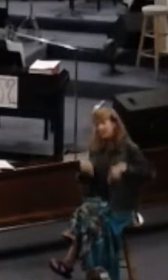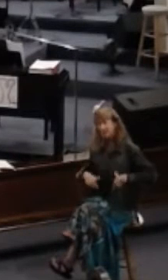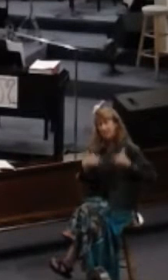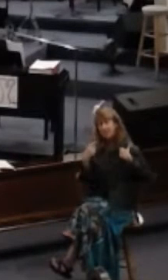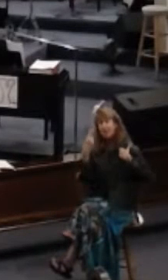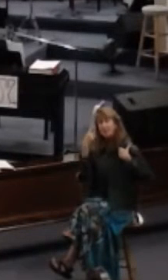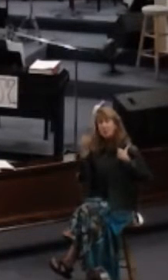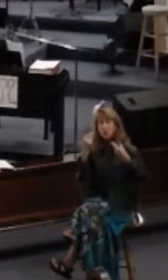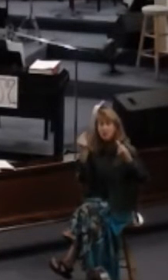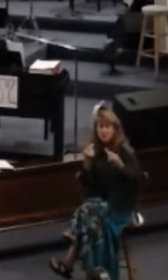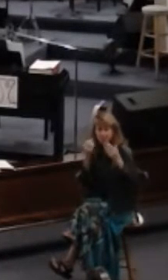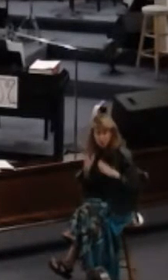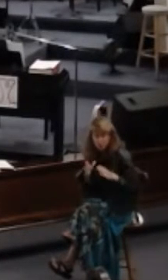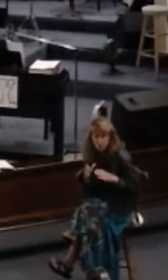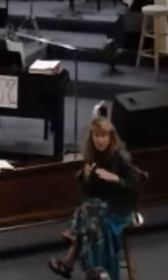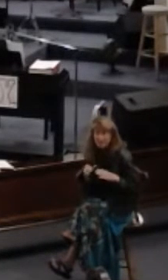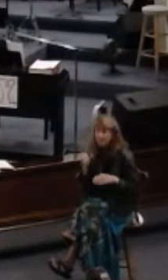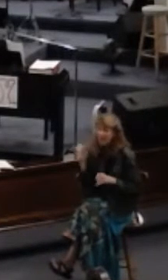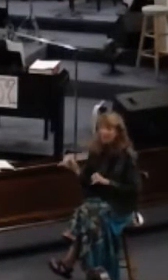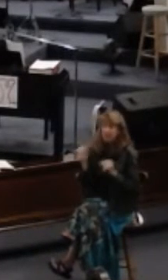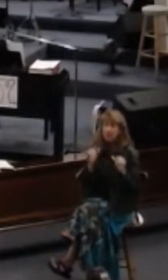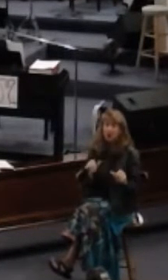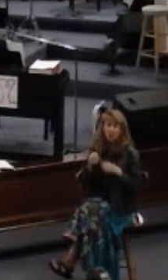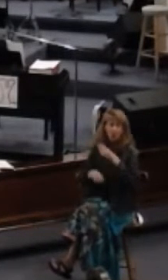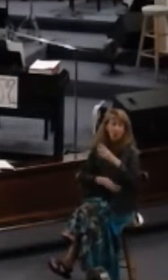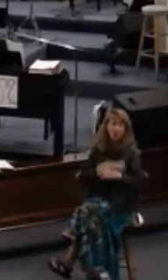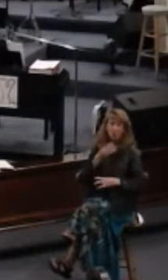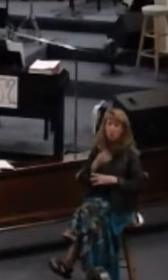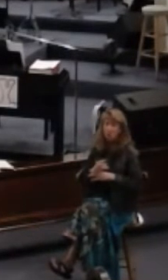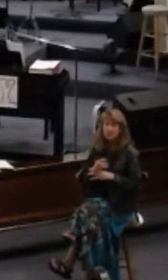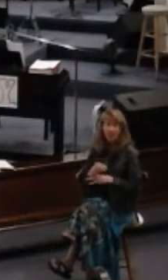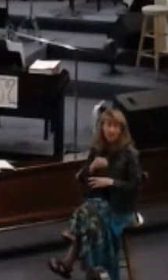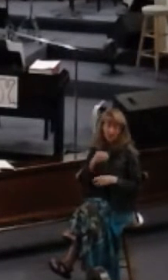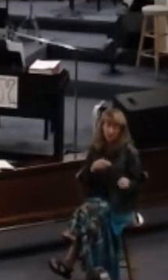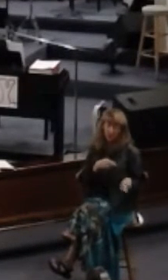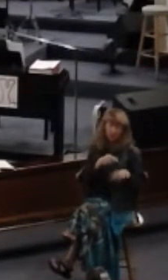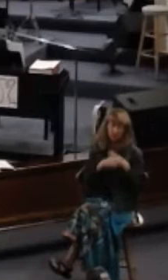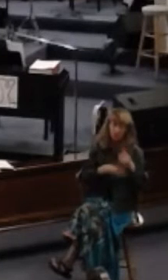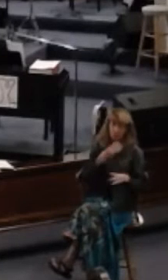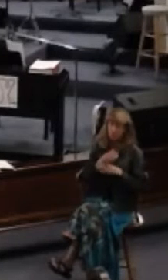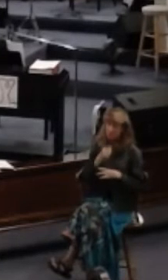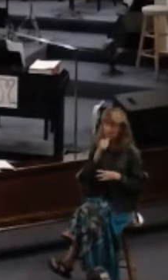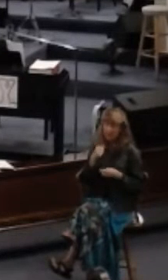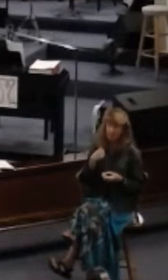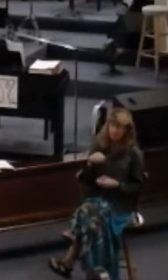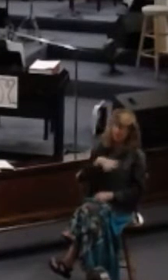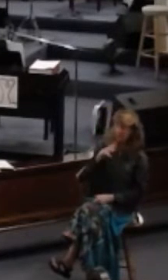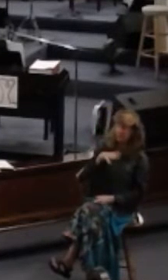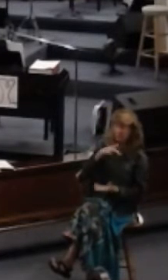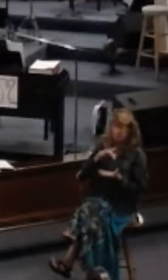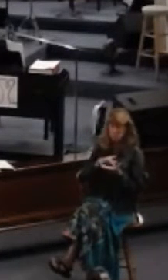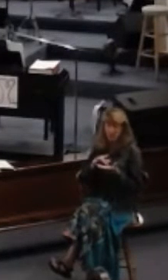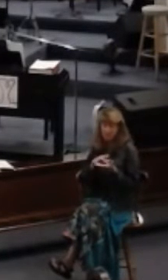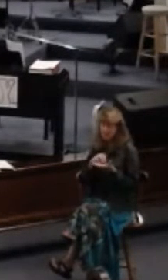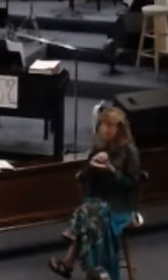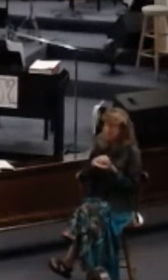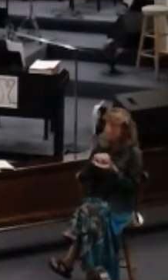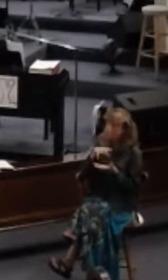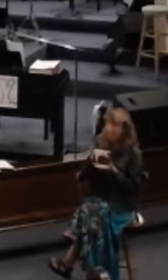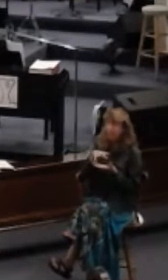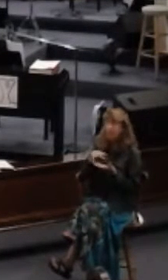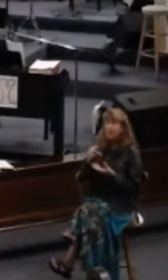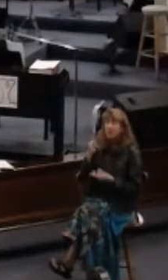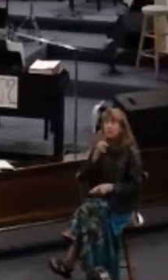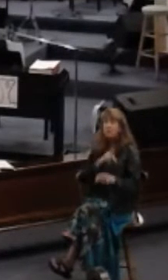sinners. And though the ancient world lacked antibiotics and other effective medicines, what many sick people simply